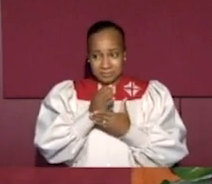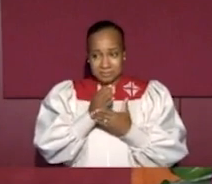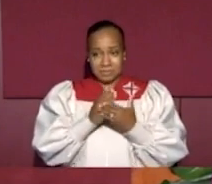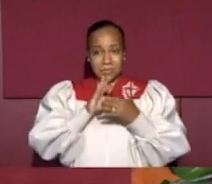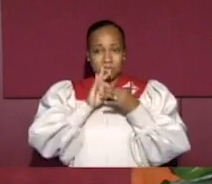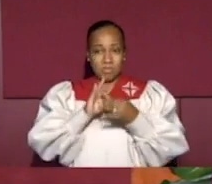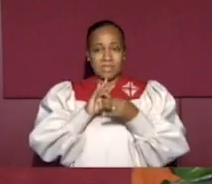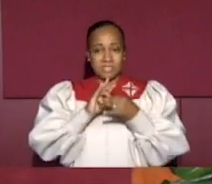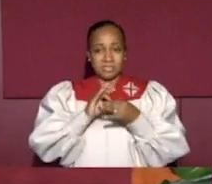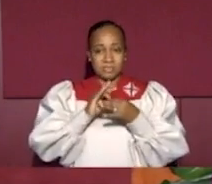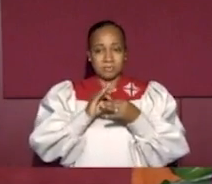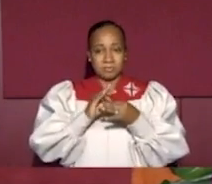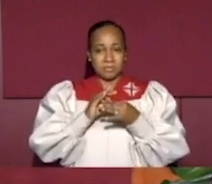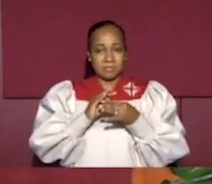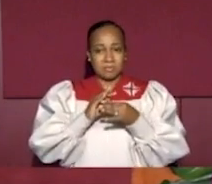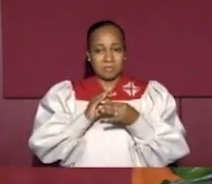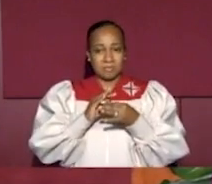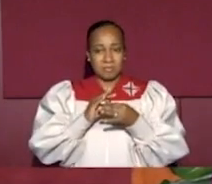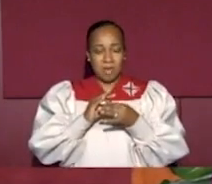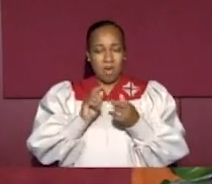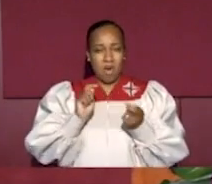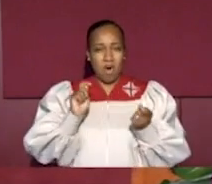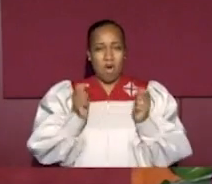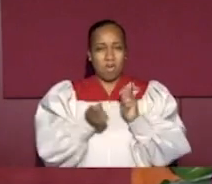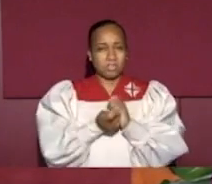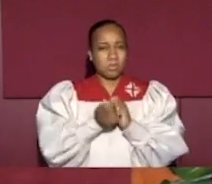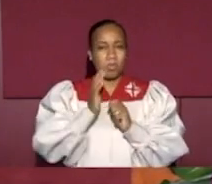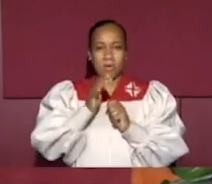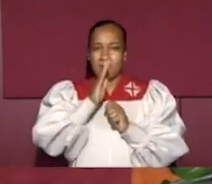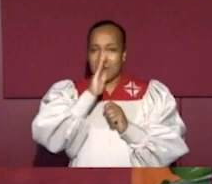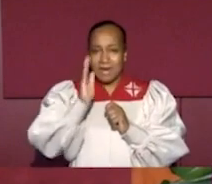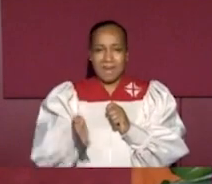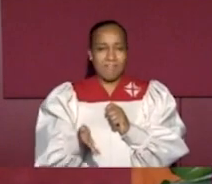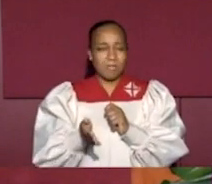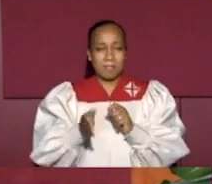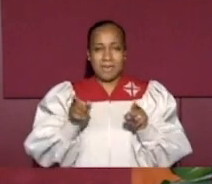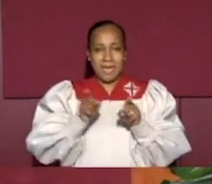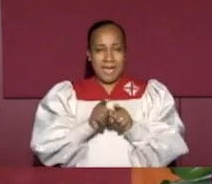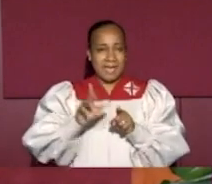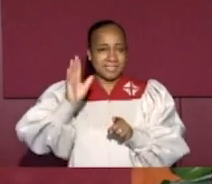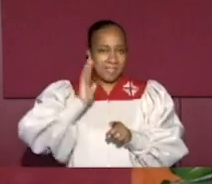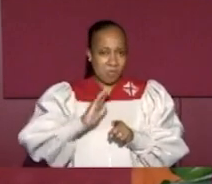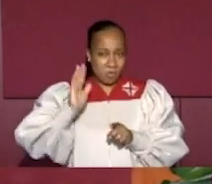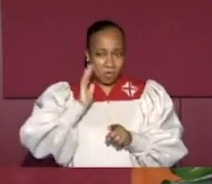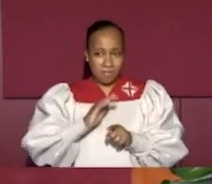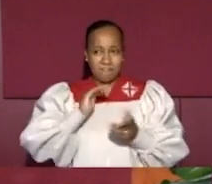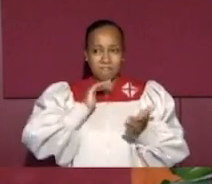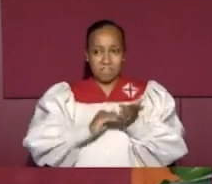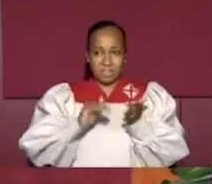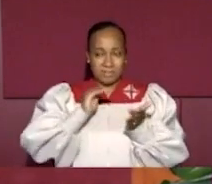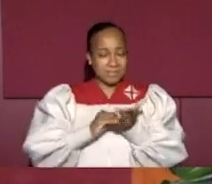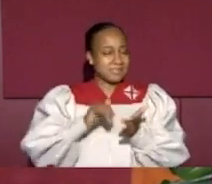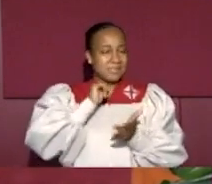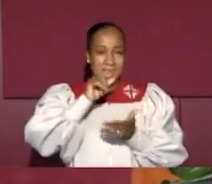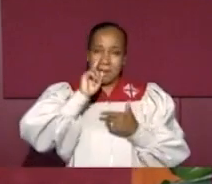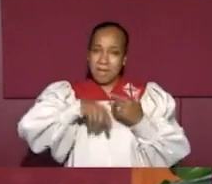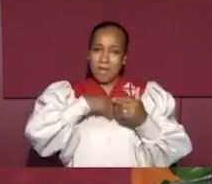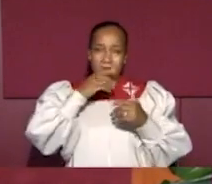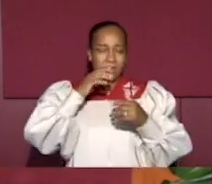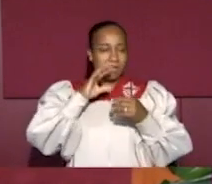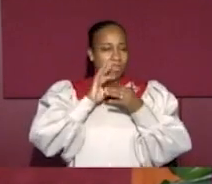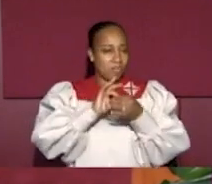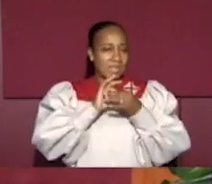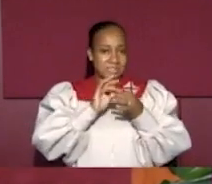Some relationships are altered and won't ever be as they were. Forgiveness is not about the